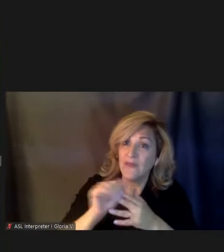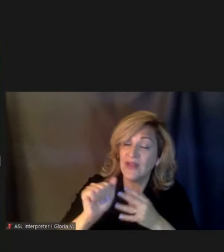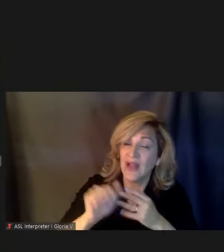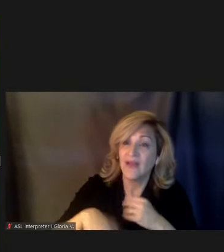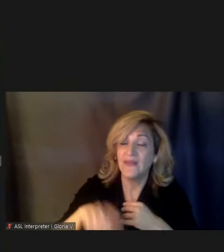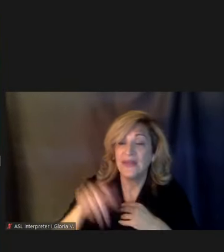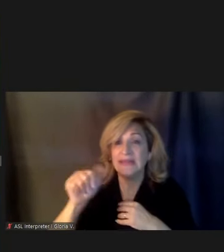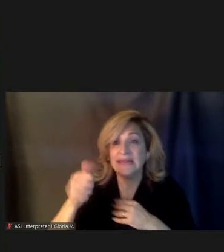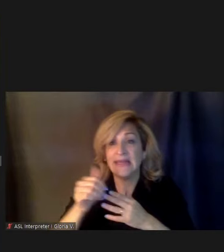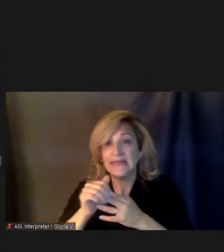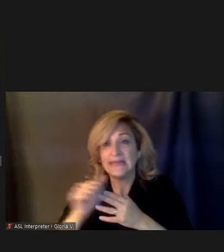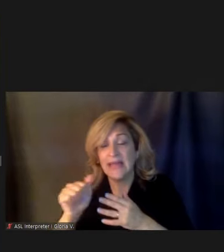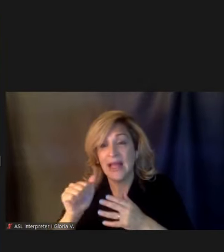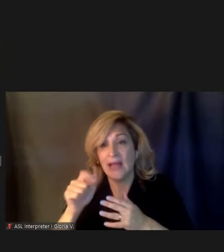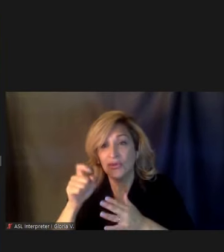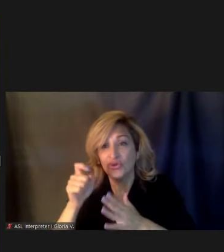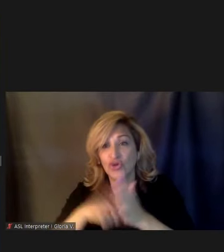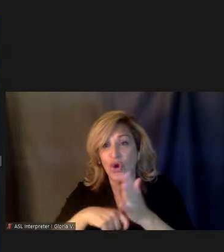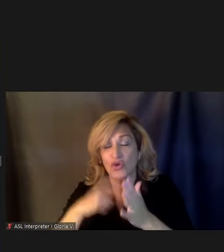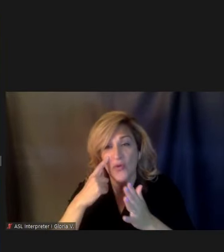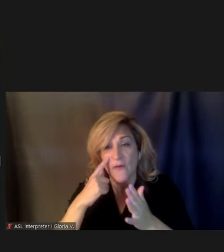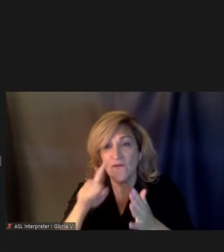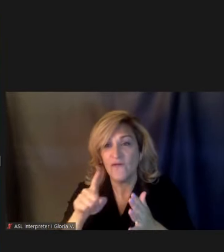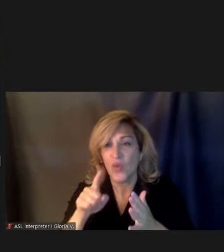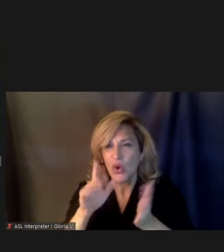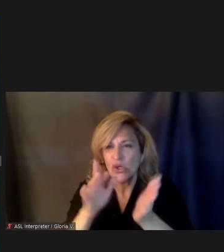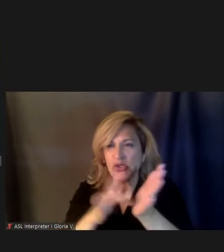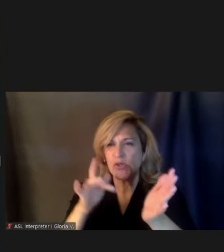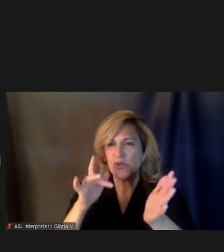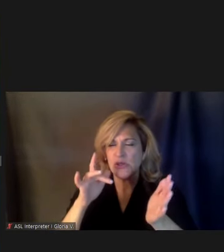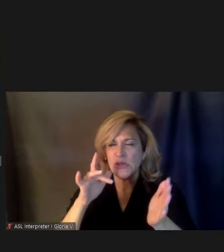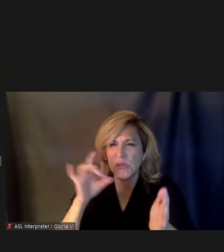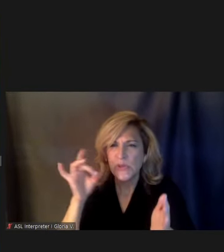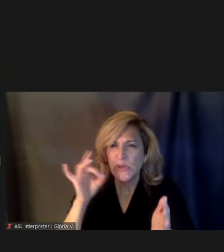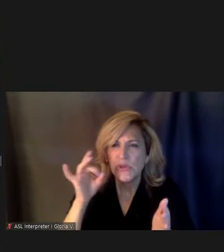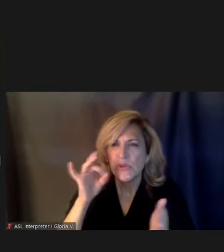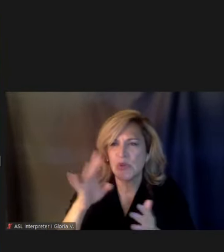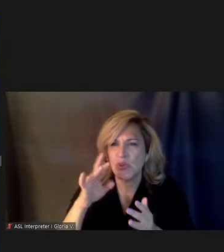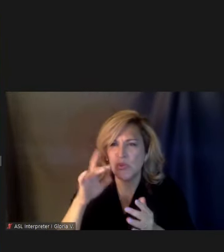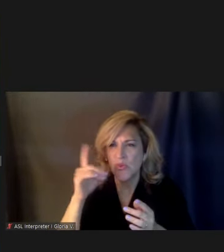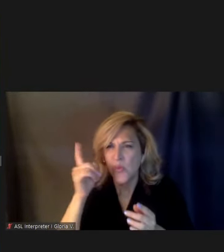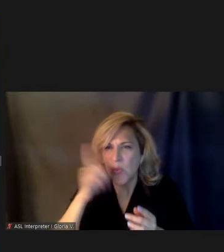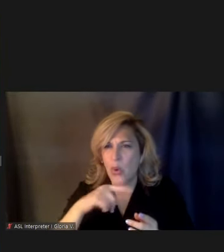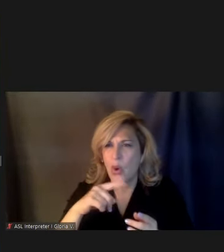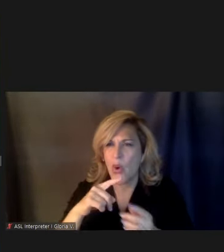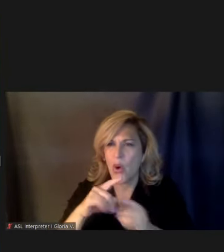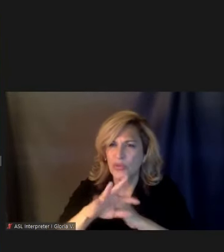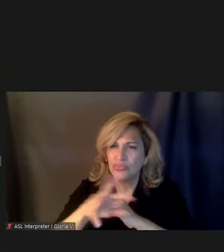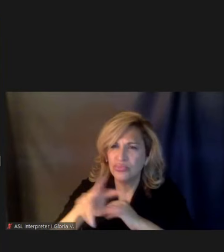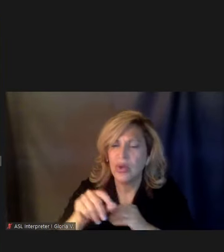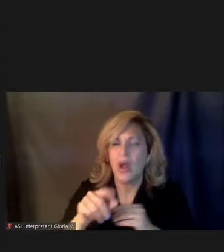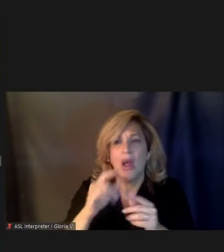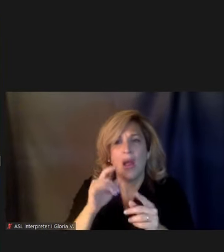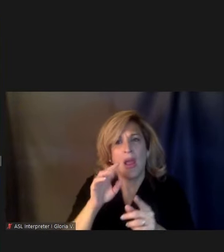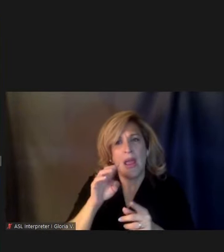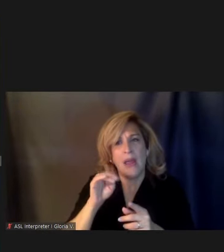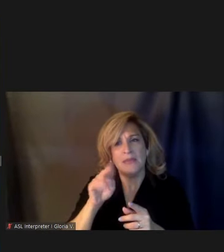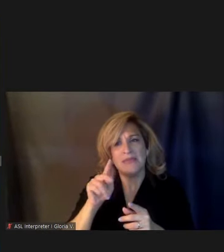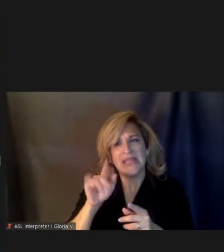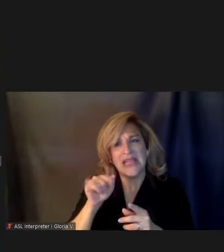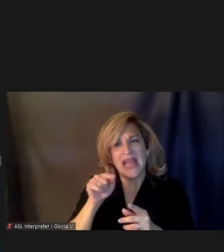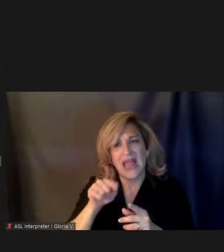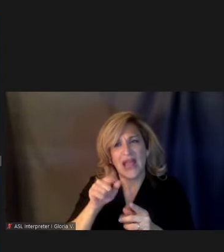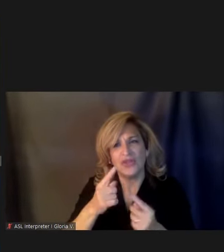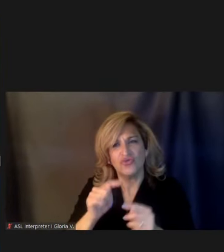fraud, and abuse charge? It's absolutely absurd. Until the MTA is able to patch this giant hole in the bottom of its bucket,